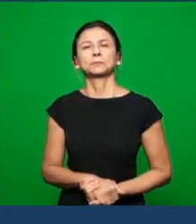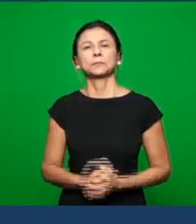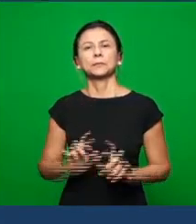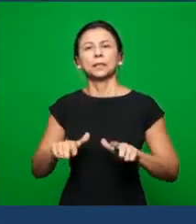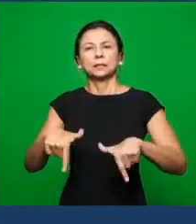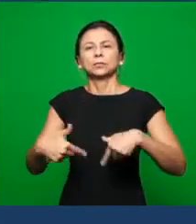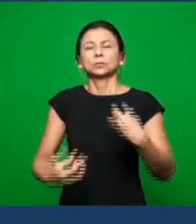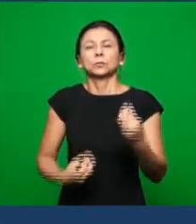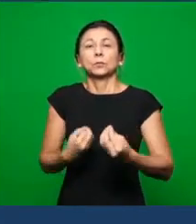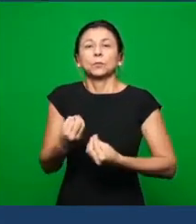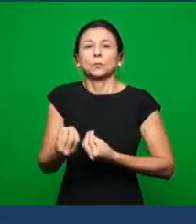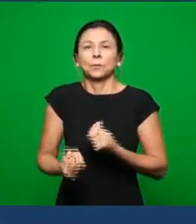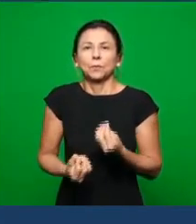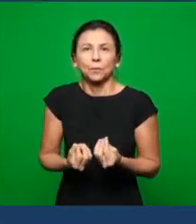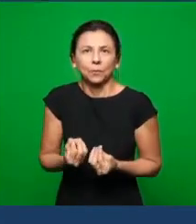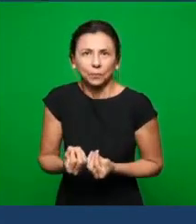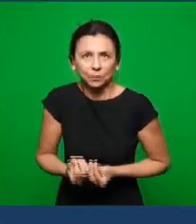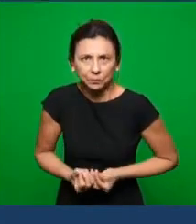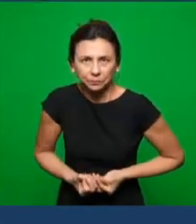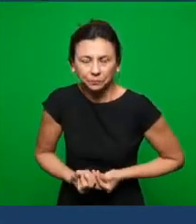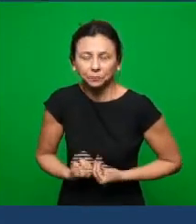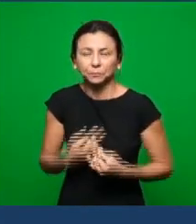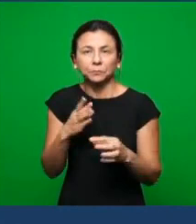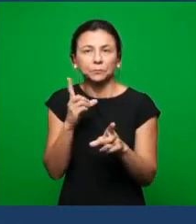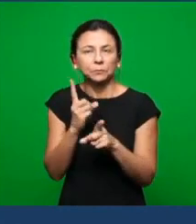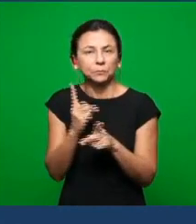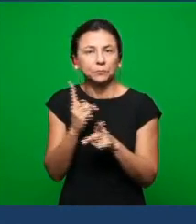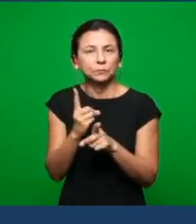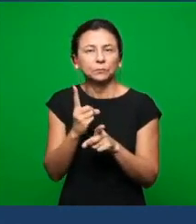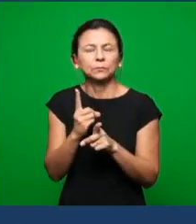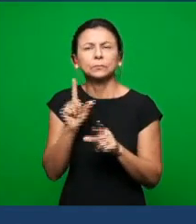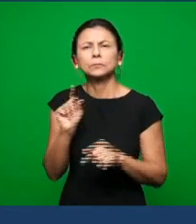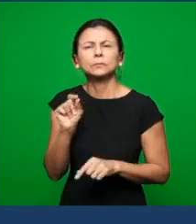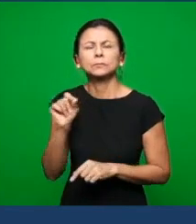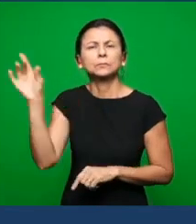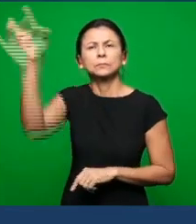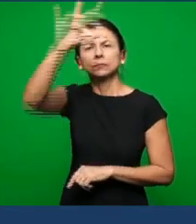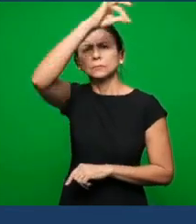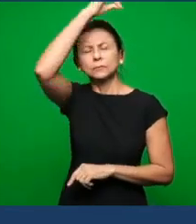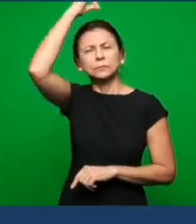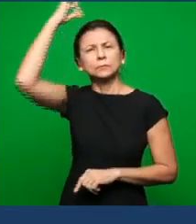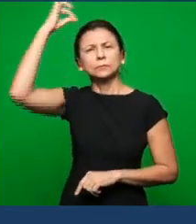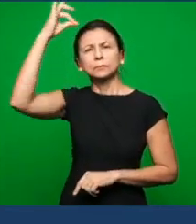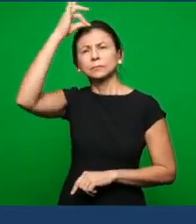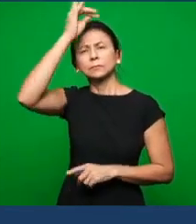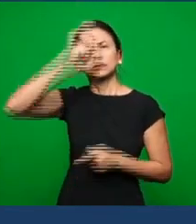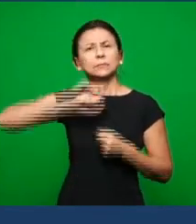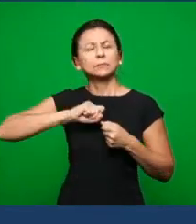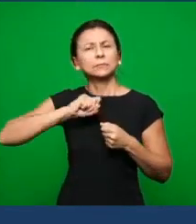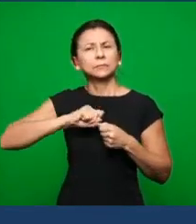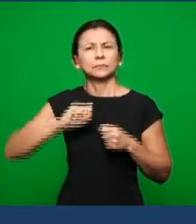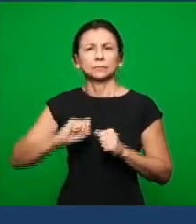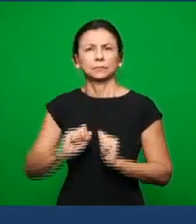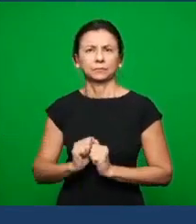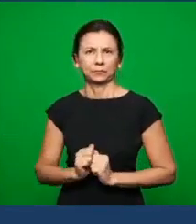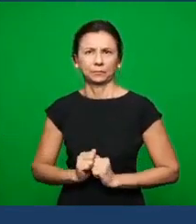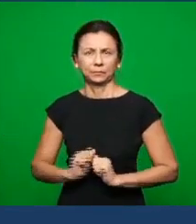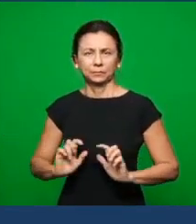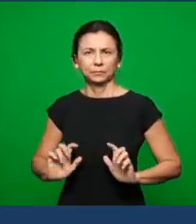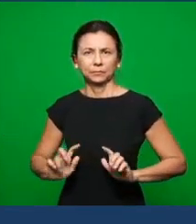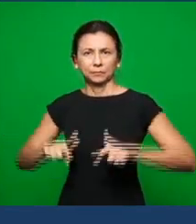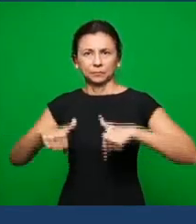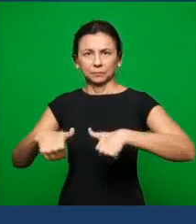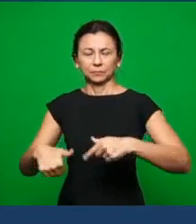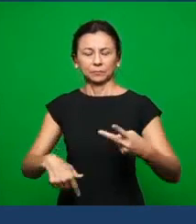the brand, we're going to look for the verse and wait and look for what the Holy Spirit used in order to react